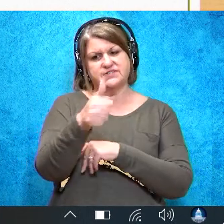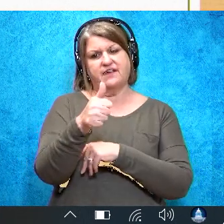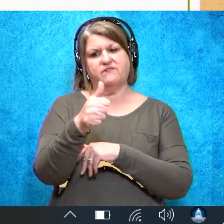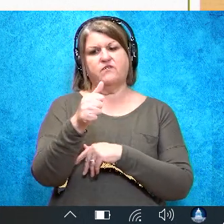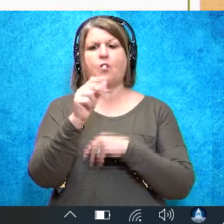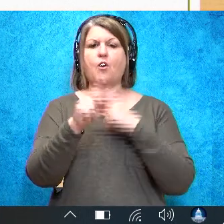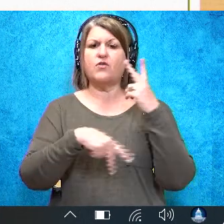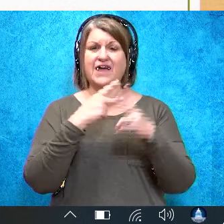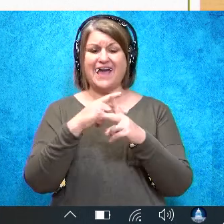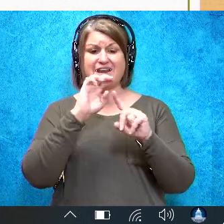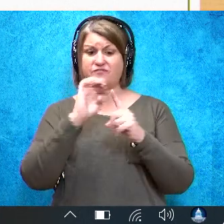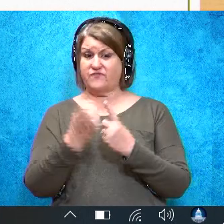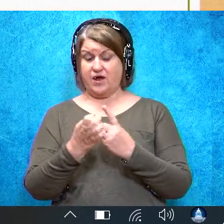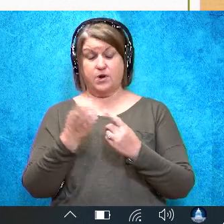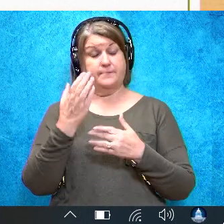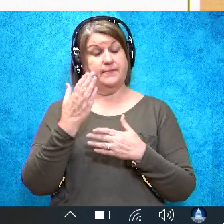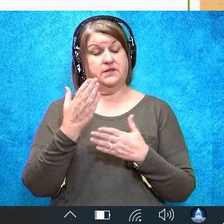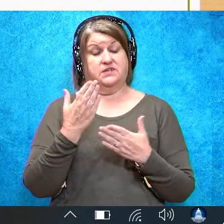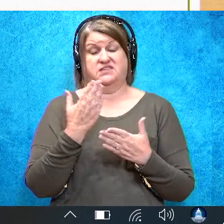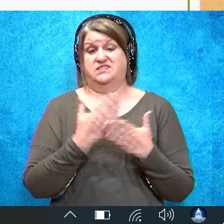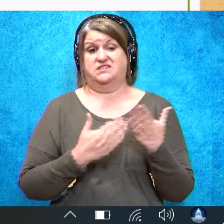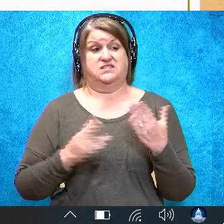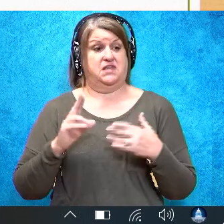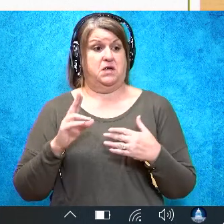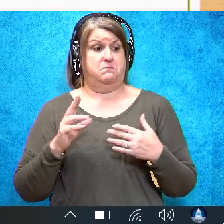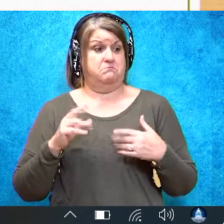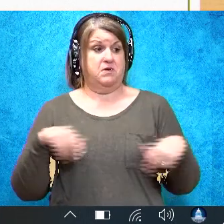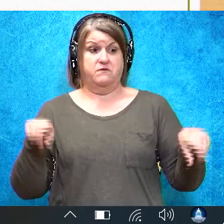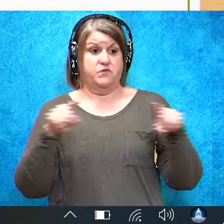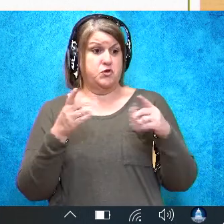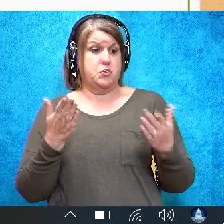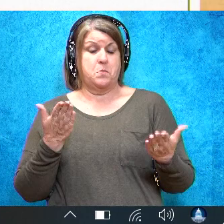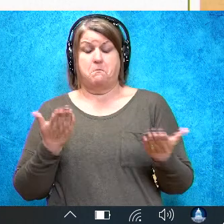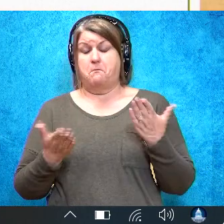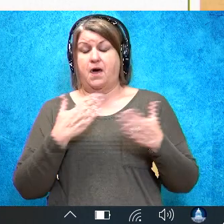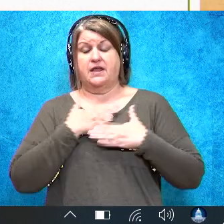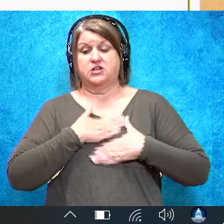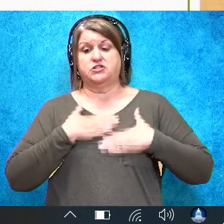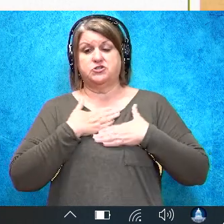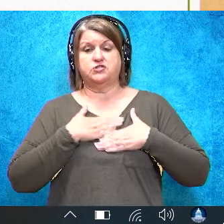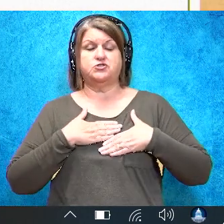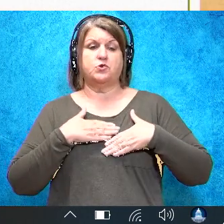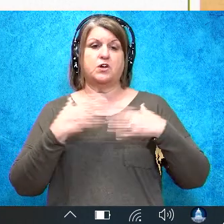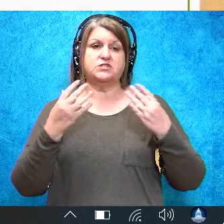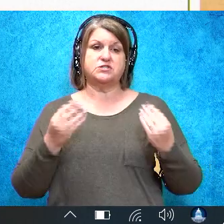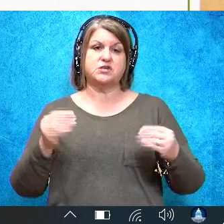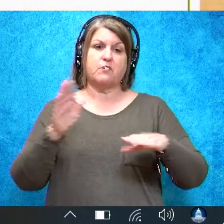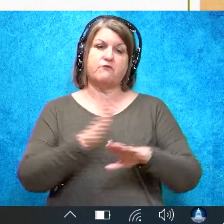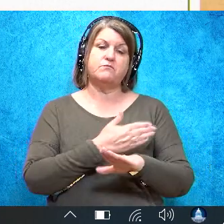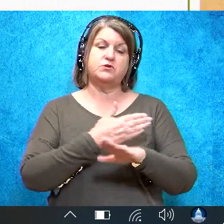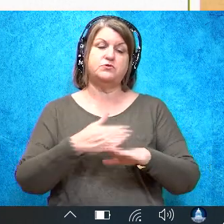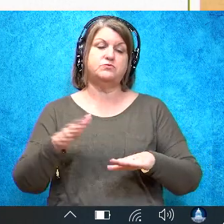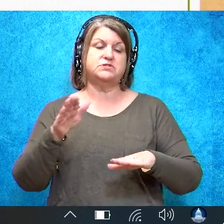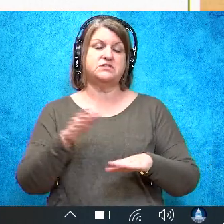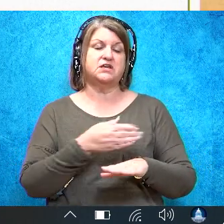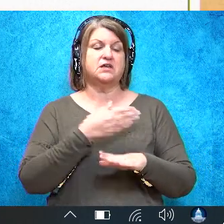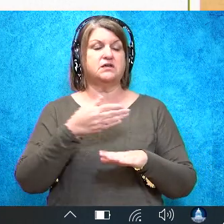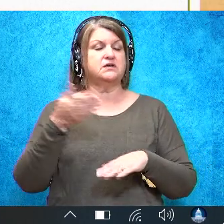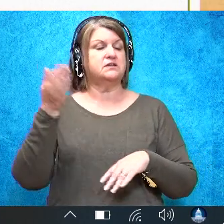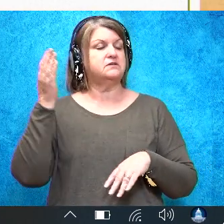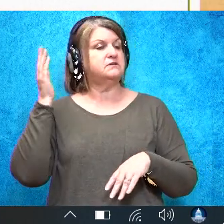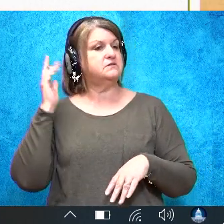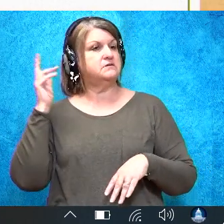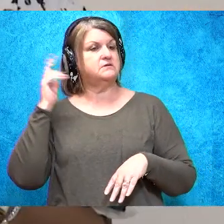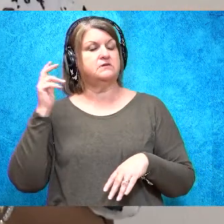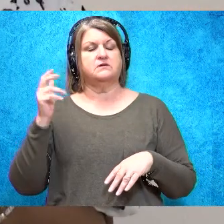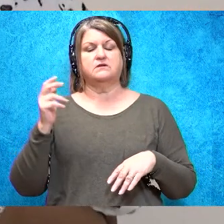environment, some of us do like to have maybe some soft music playing in the background. Others like complete and total quiet. Whatever